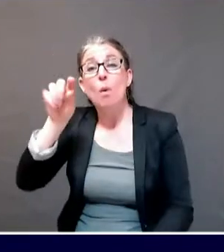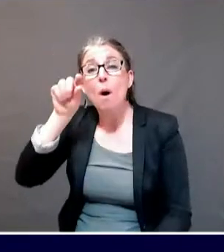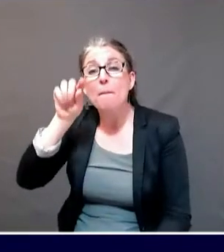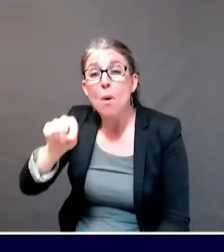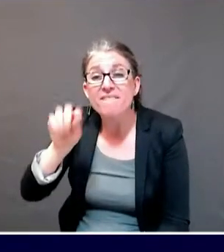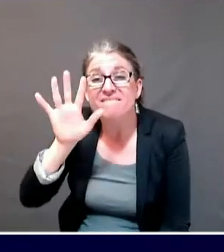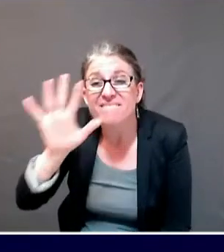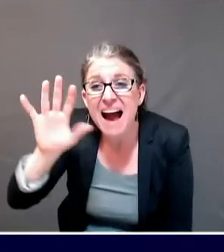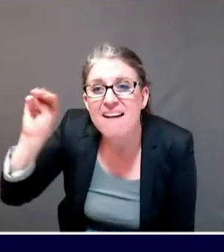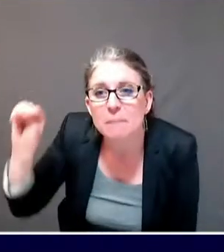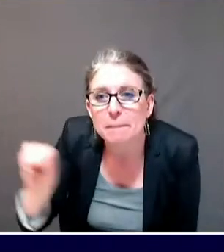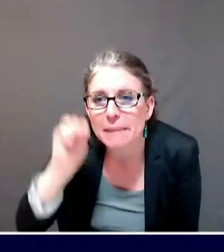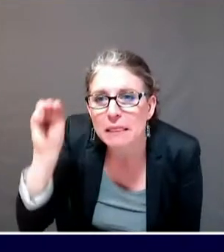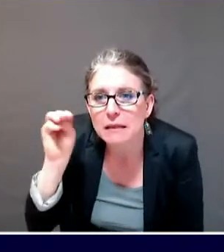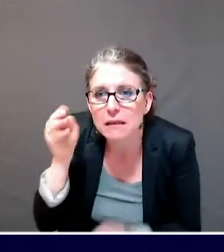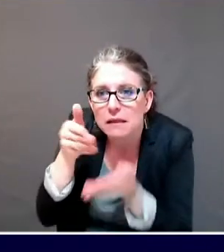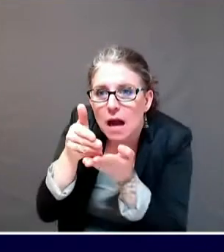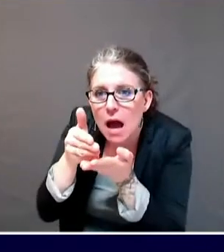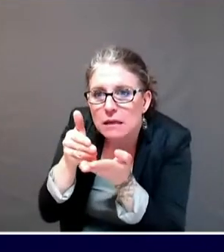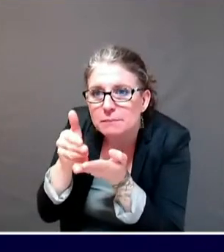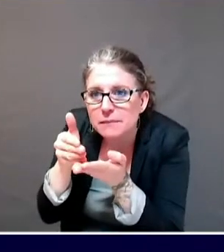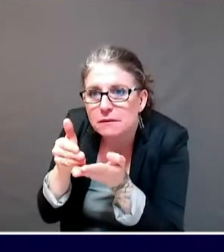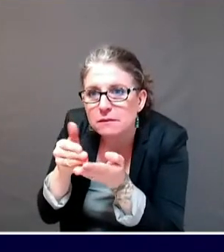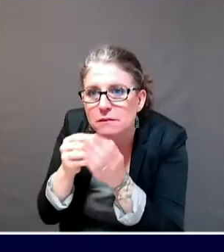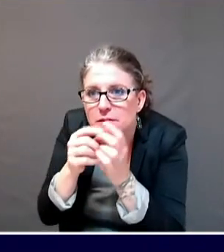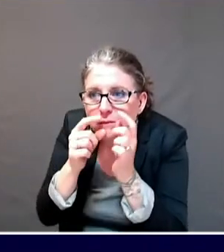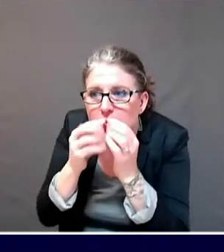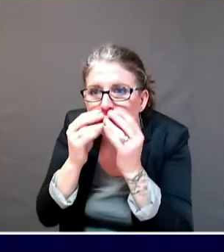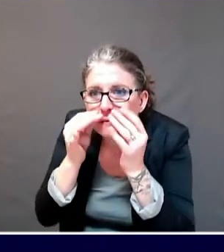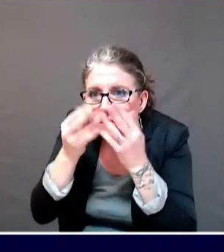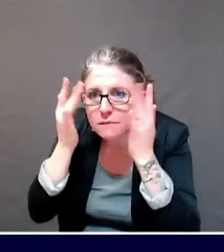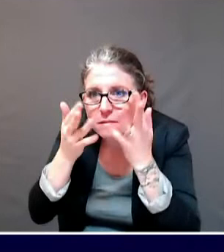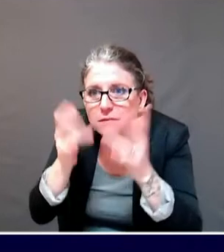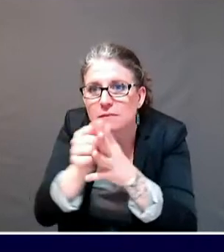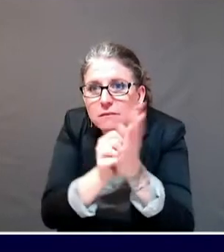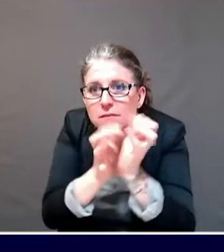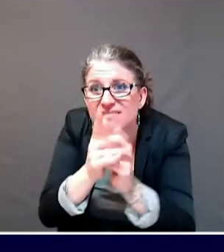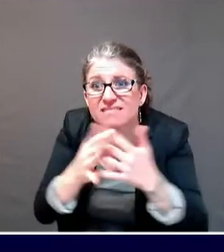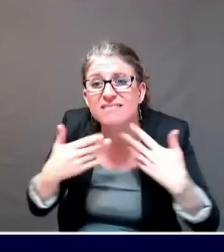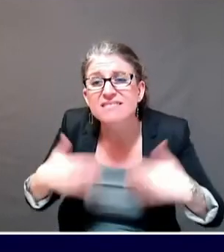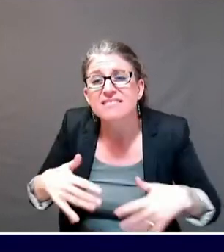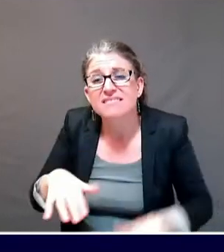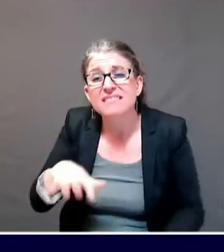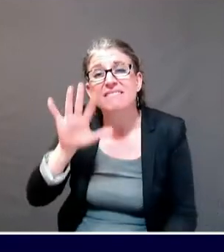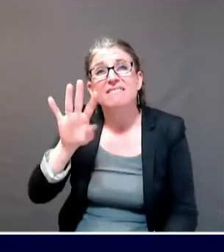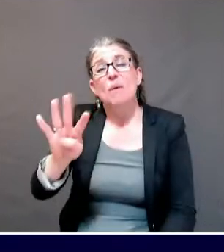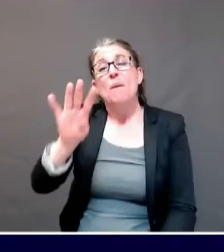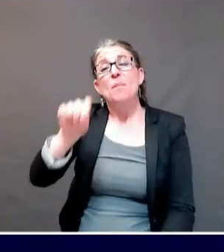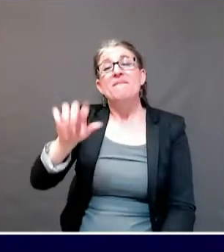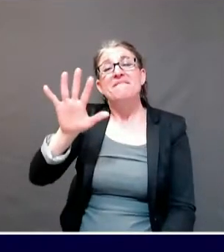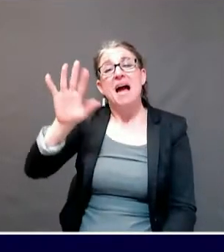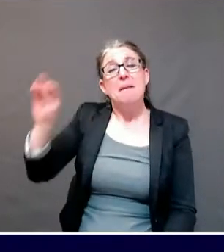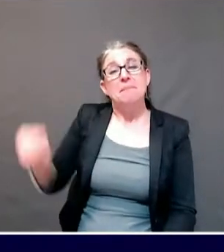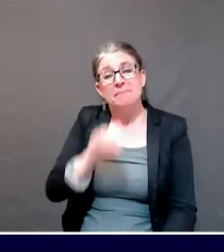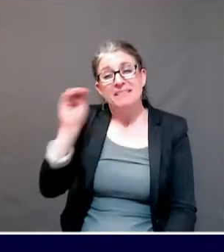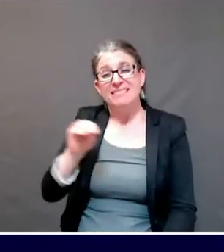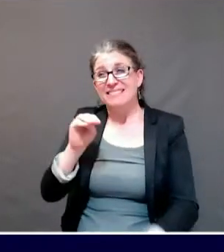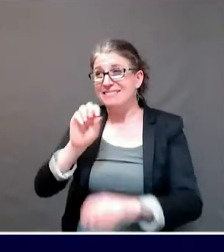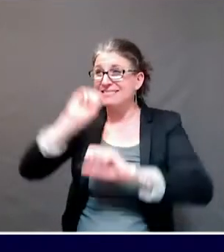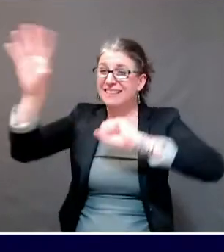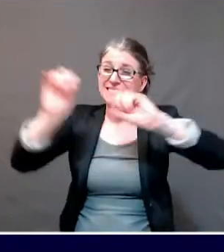items in total that we have shipped to healthcare providers and other recipients. This includes PPE